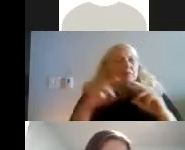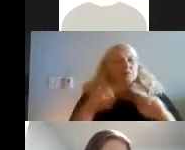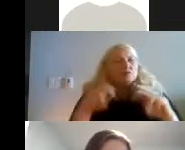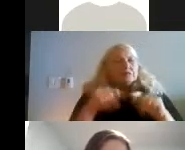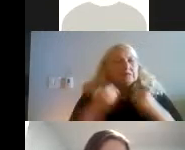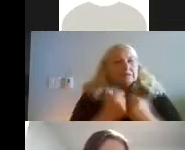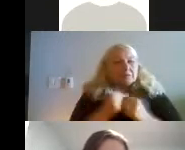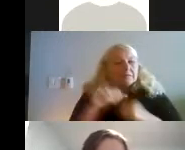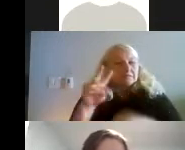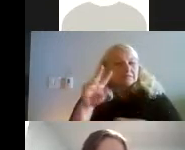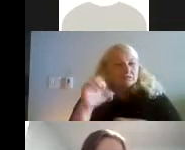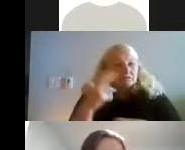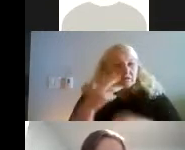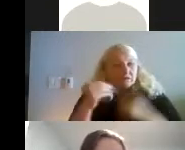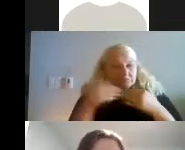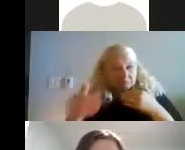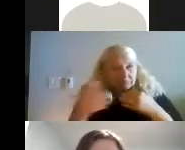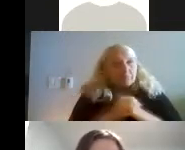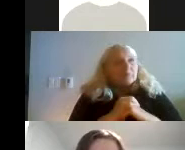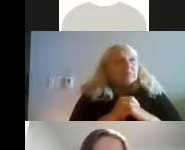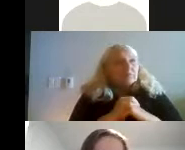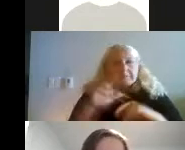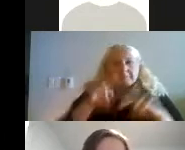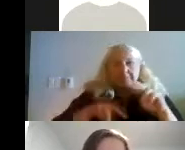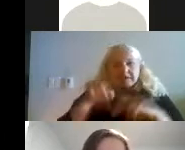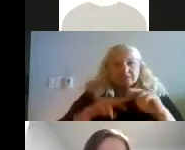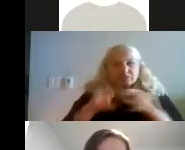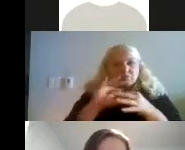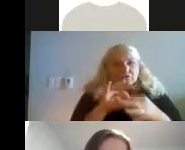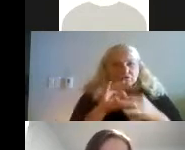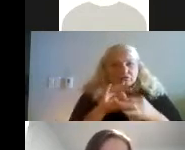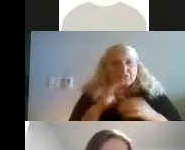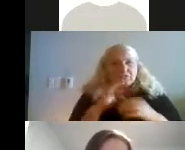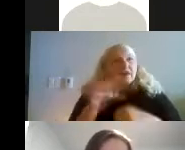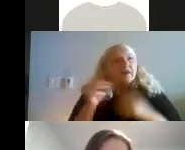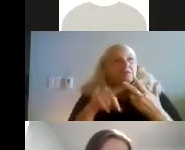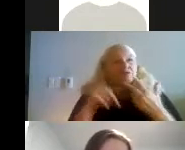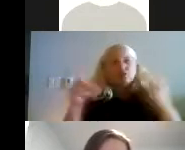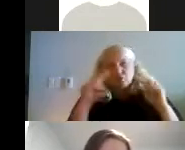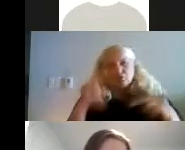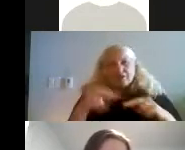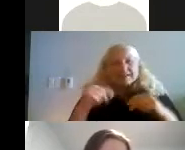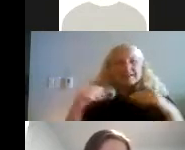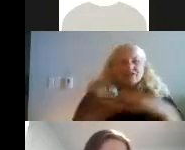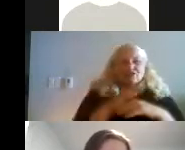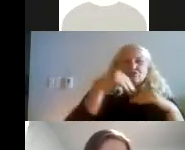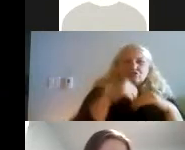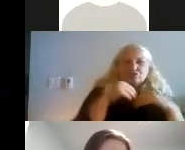and beyond, building relationships to contribute to Indigenous research in a variety of